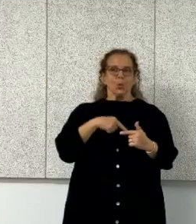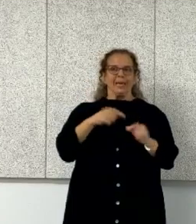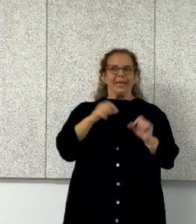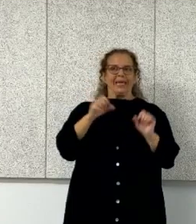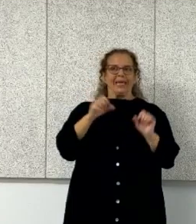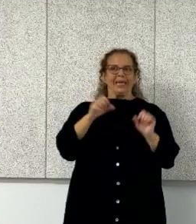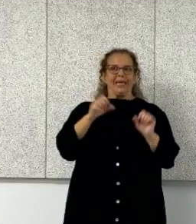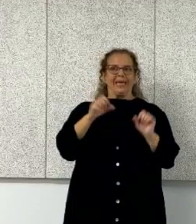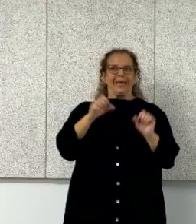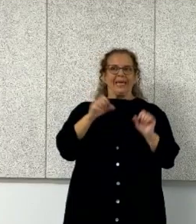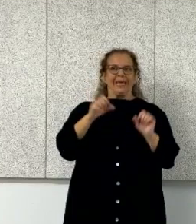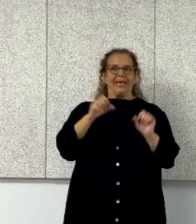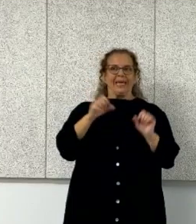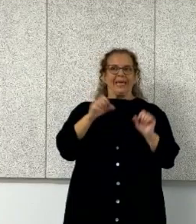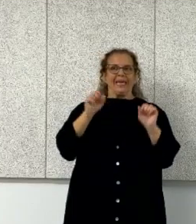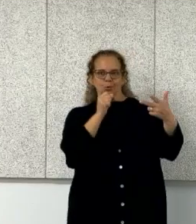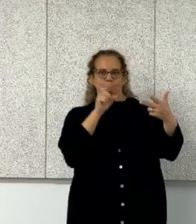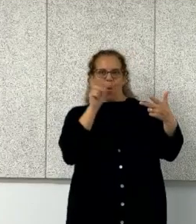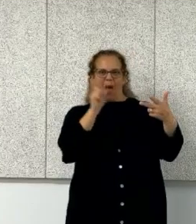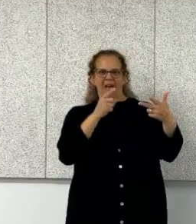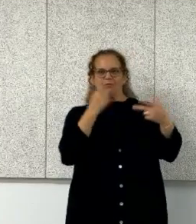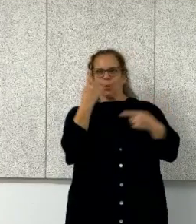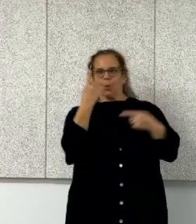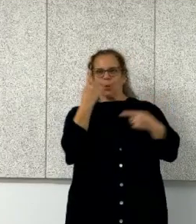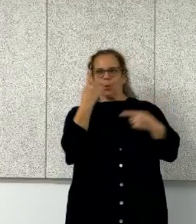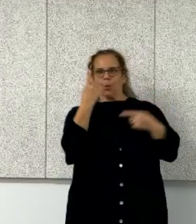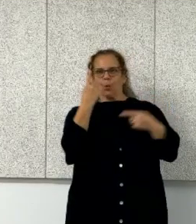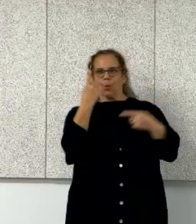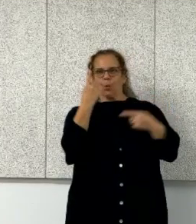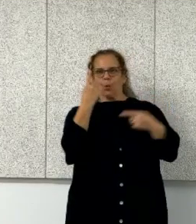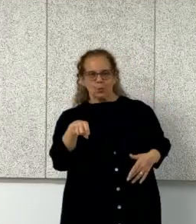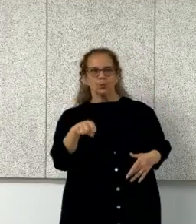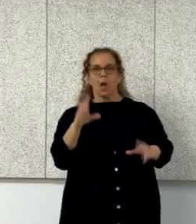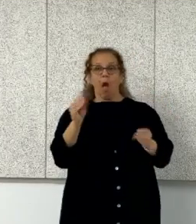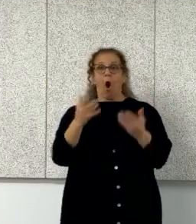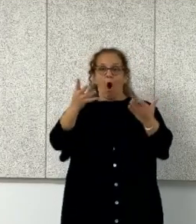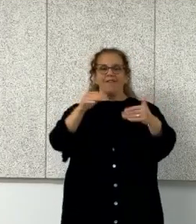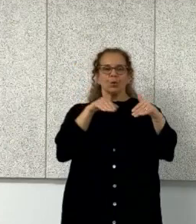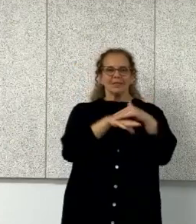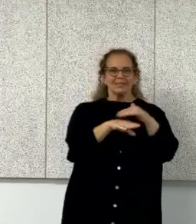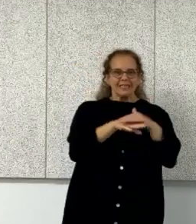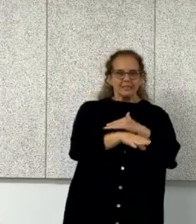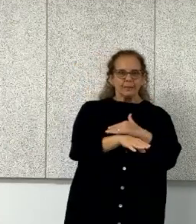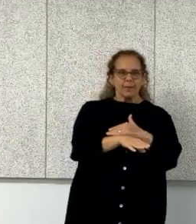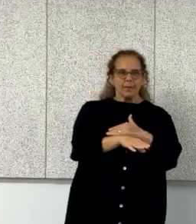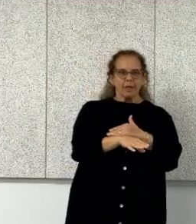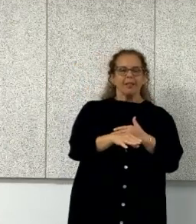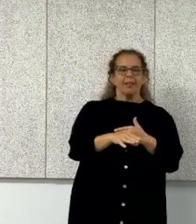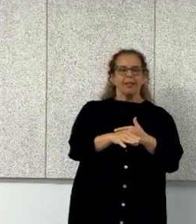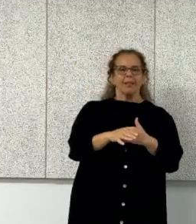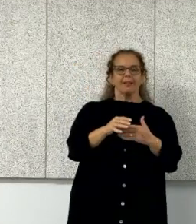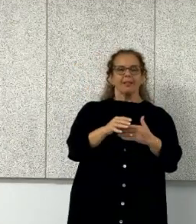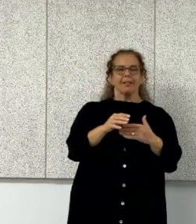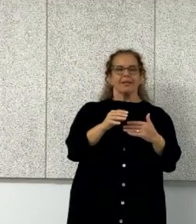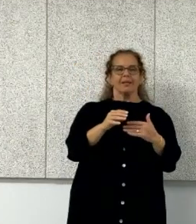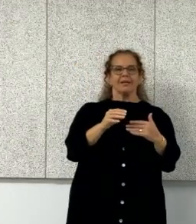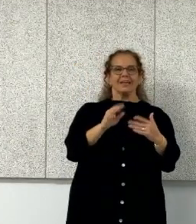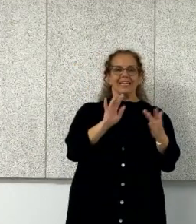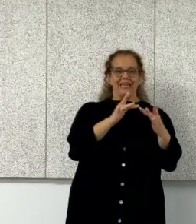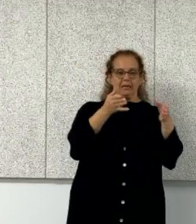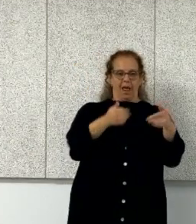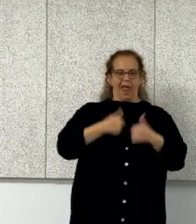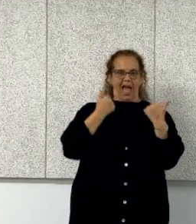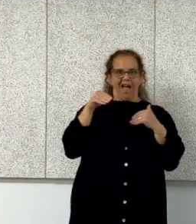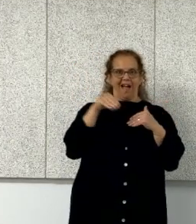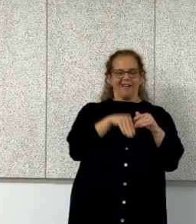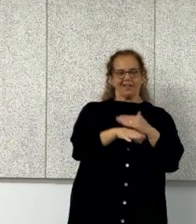subscription thing and we can also offer like an accessible, you know, in-person ticketing moment that someone could like engage with in a positive way.